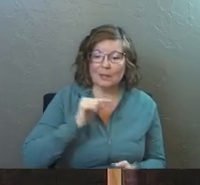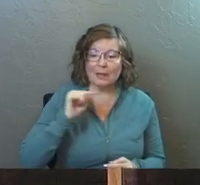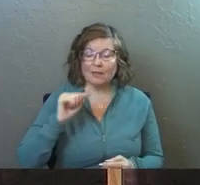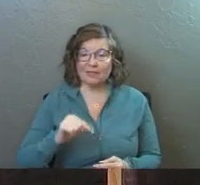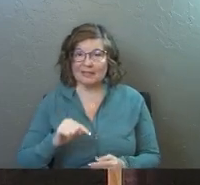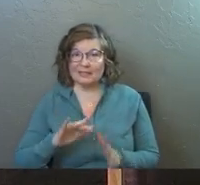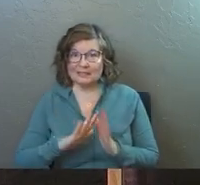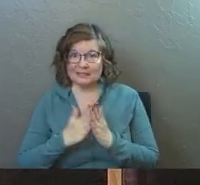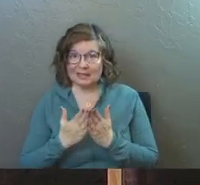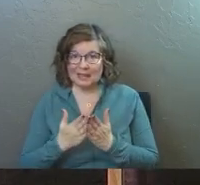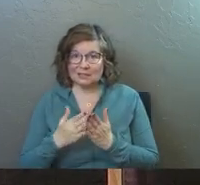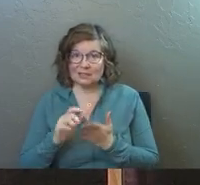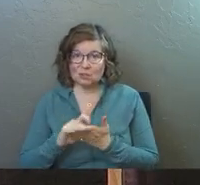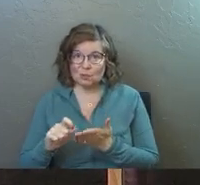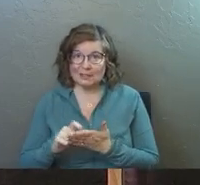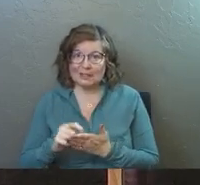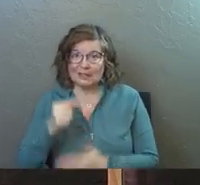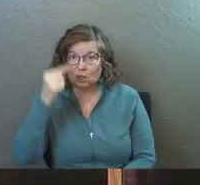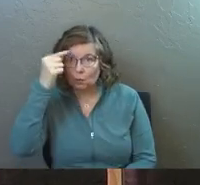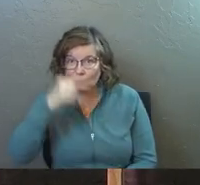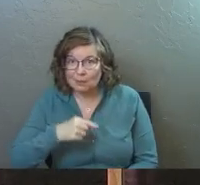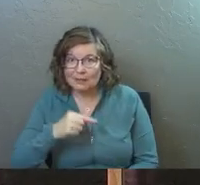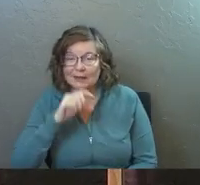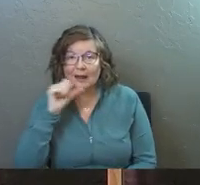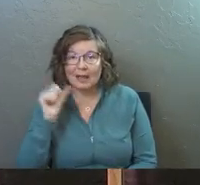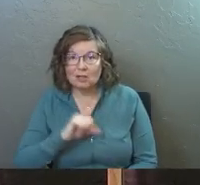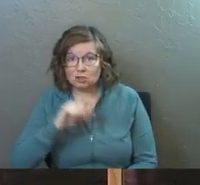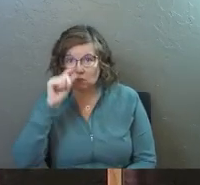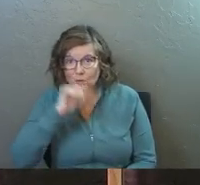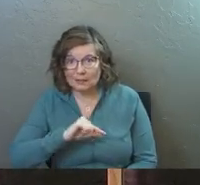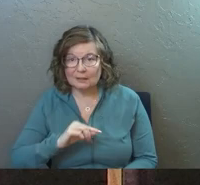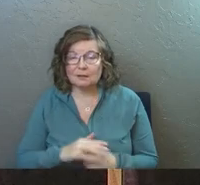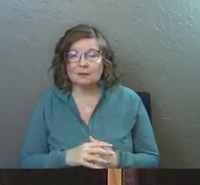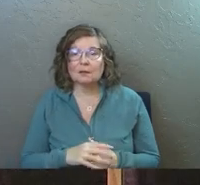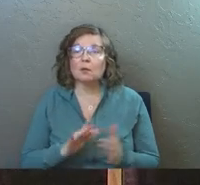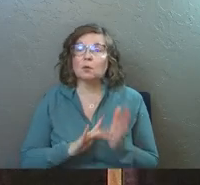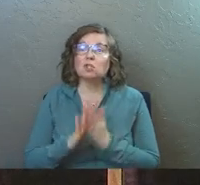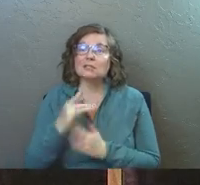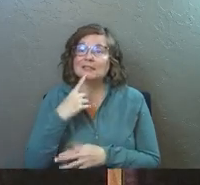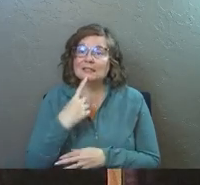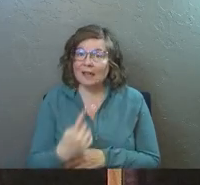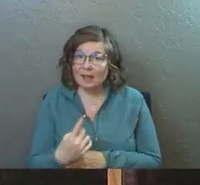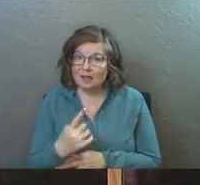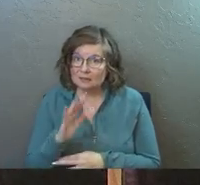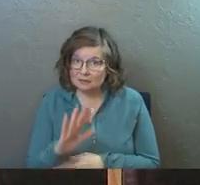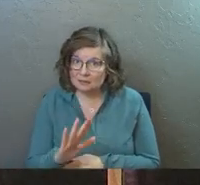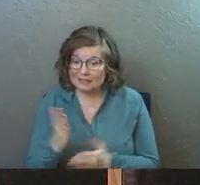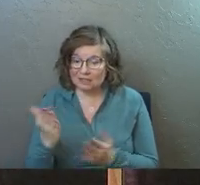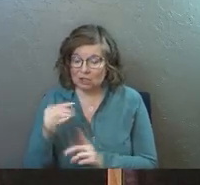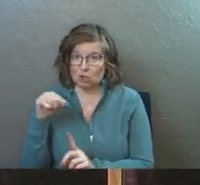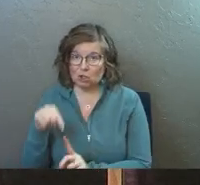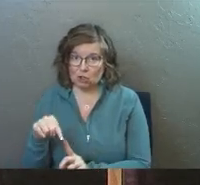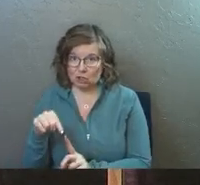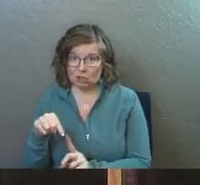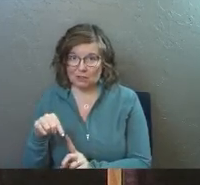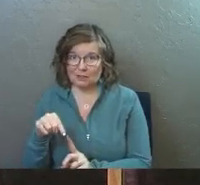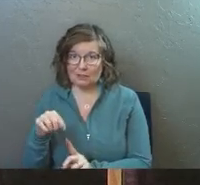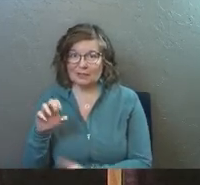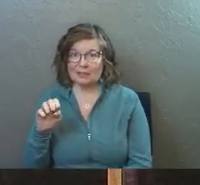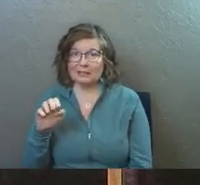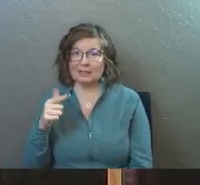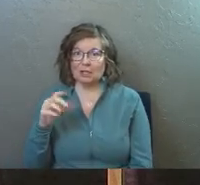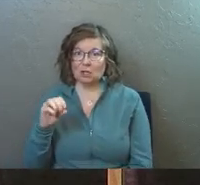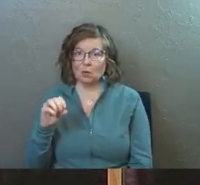This text is written in Greek, ancient Greek. What Jesus says here is